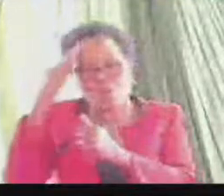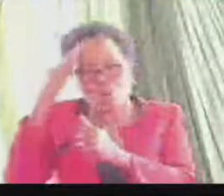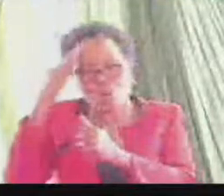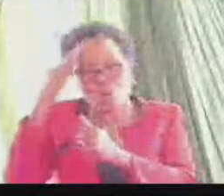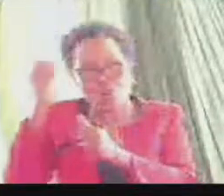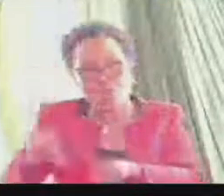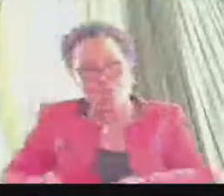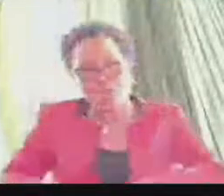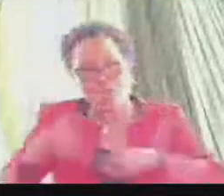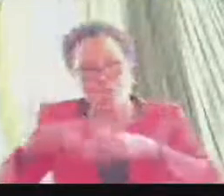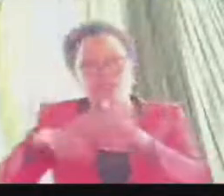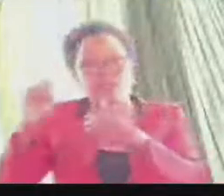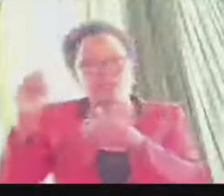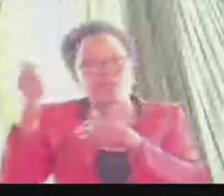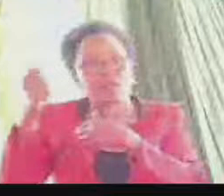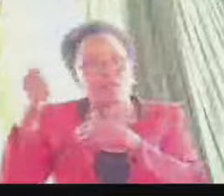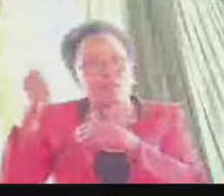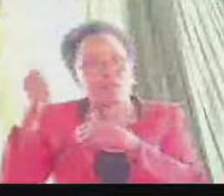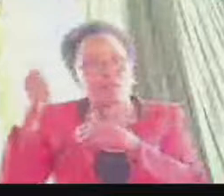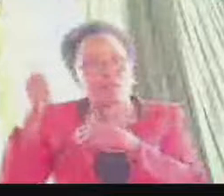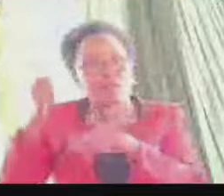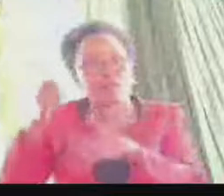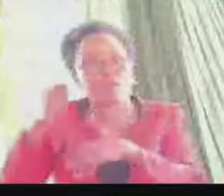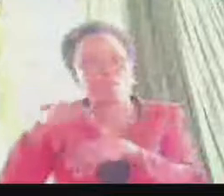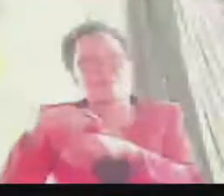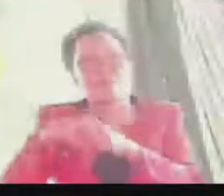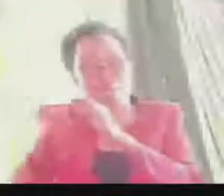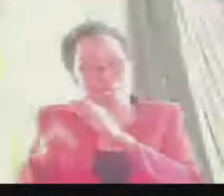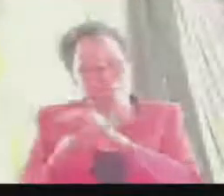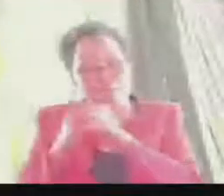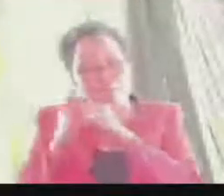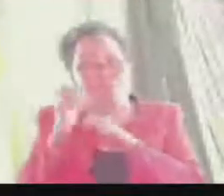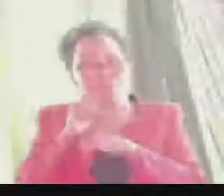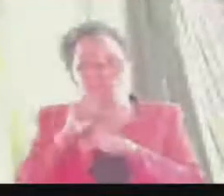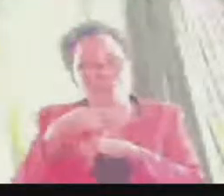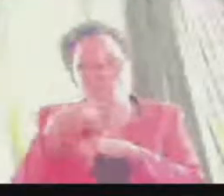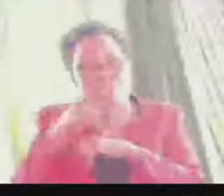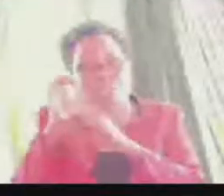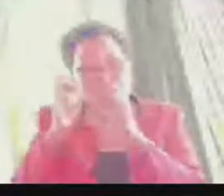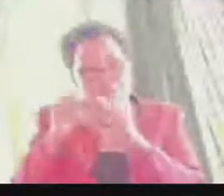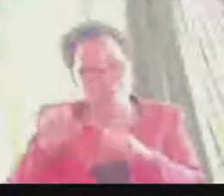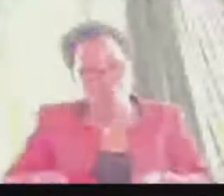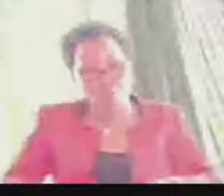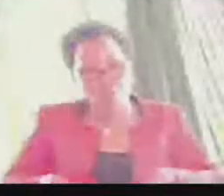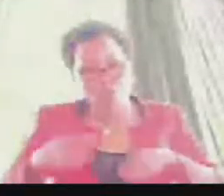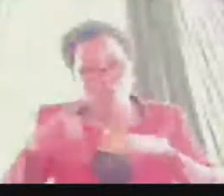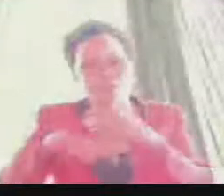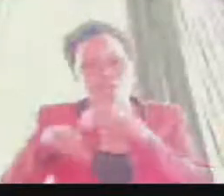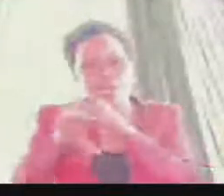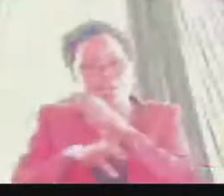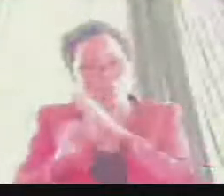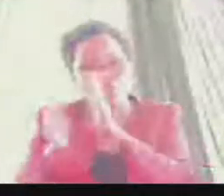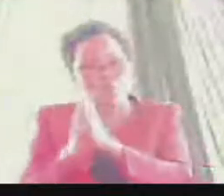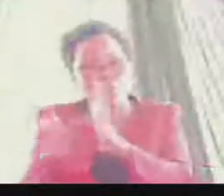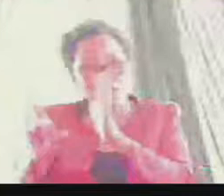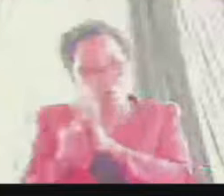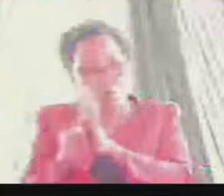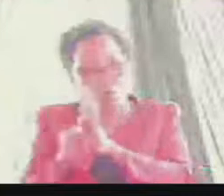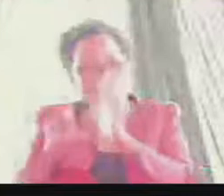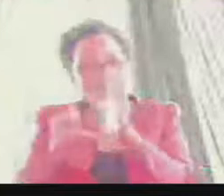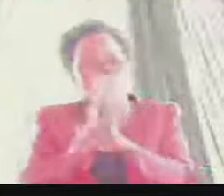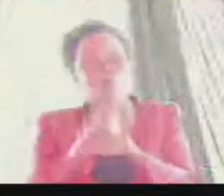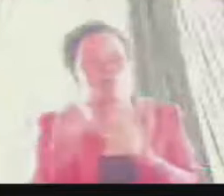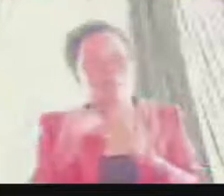I explained that when you are living in a country with the laws, the law comes first, then the